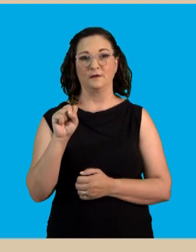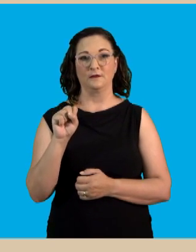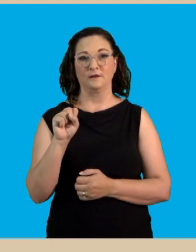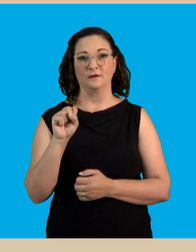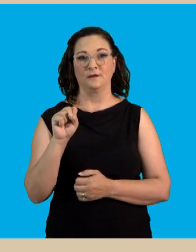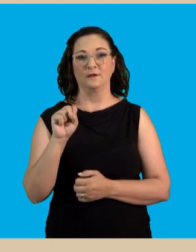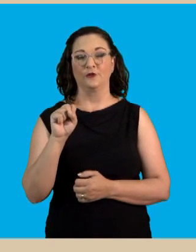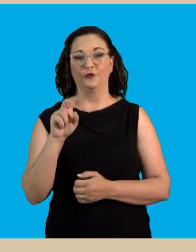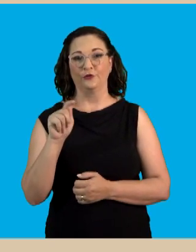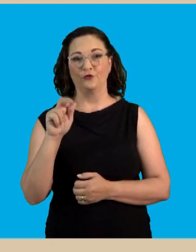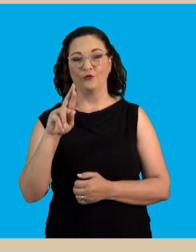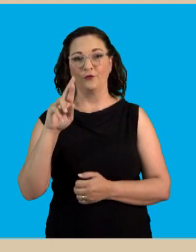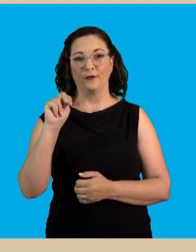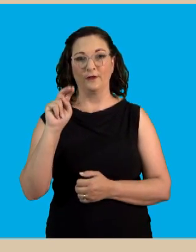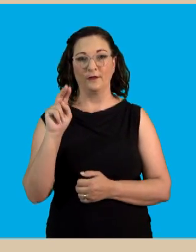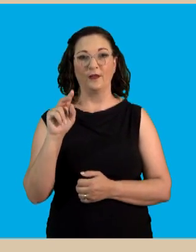Saturn,